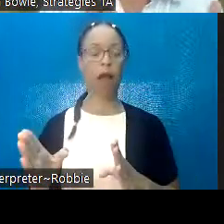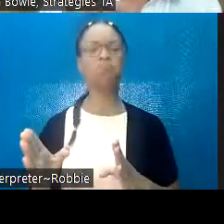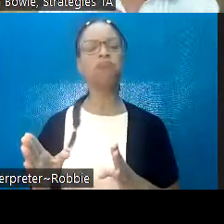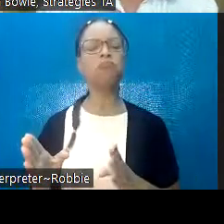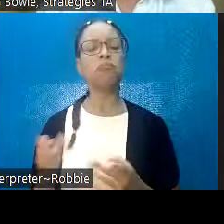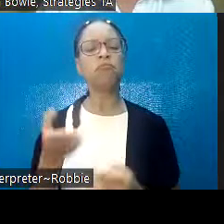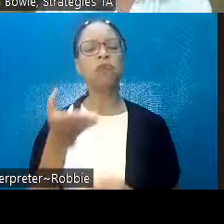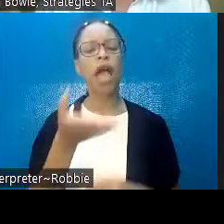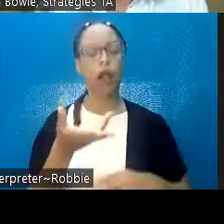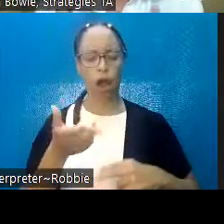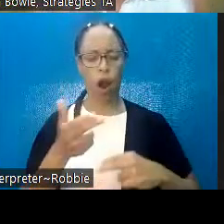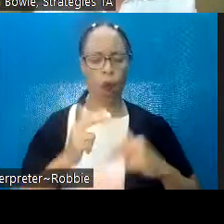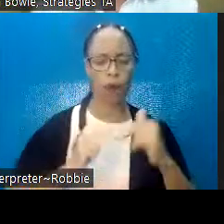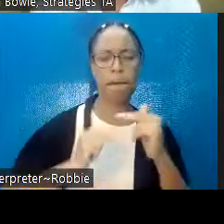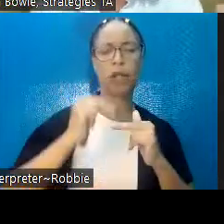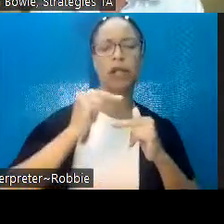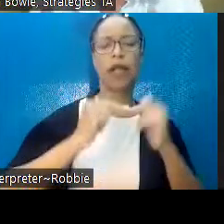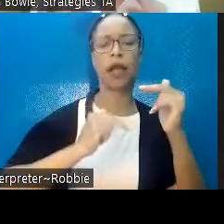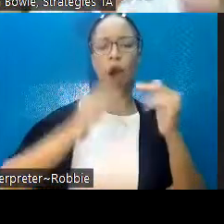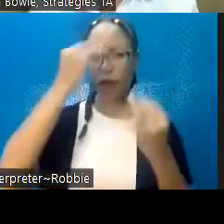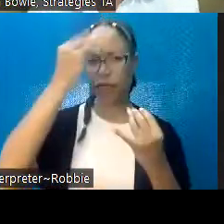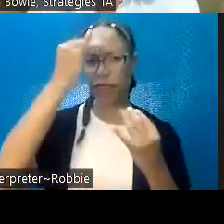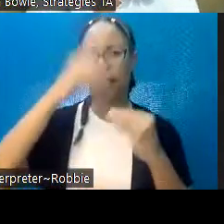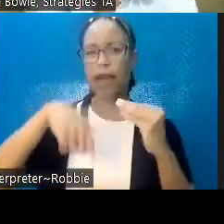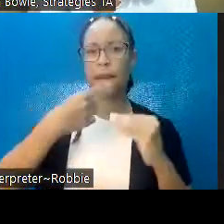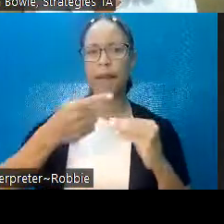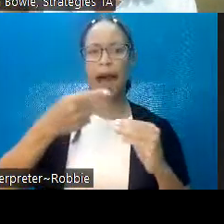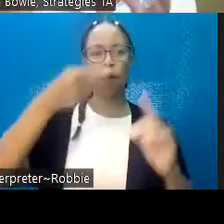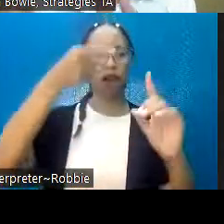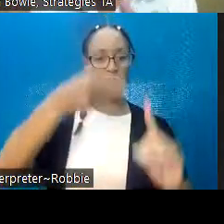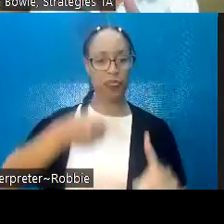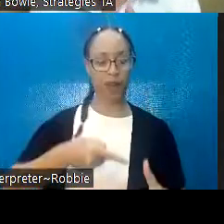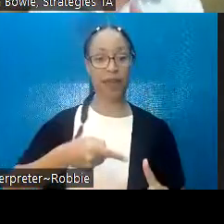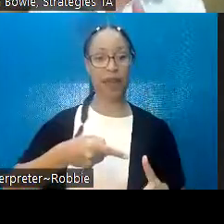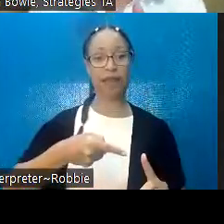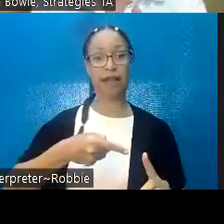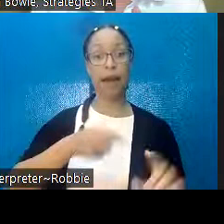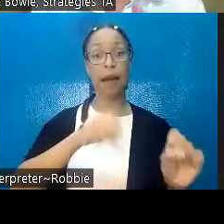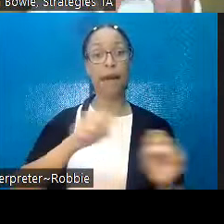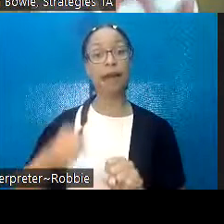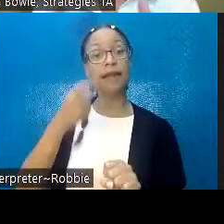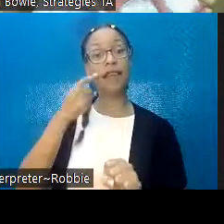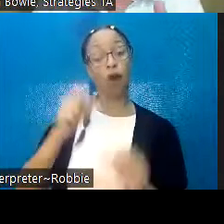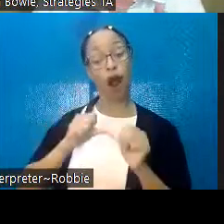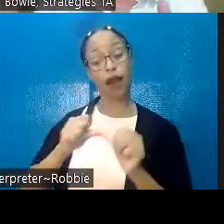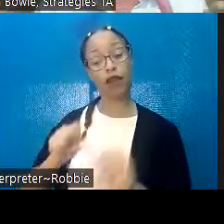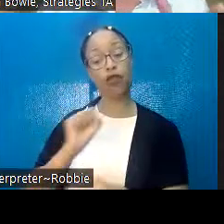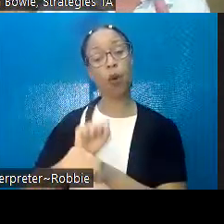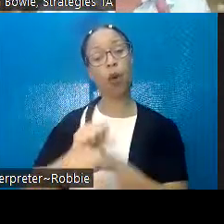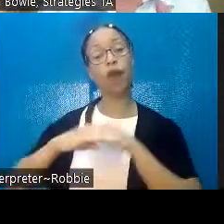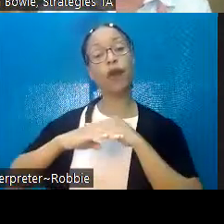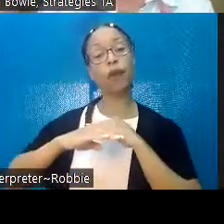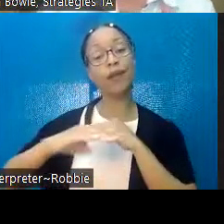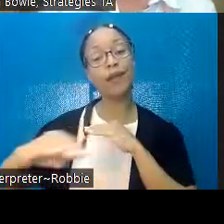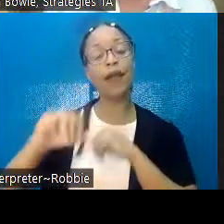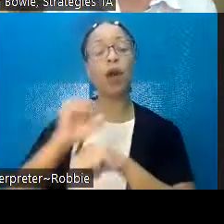we building and are we thinking about these collective capacities for our ongoing work that will sustain our work